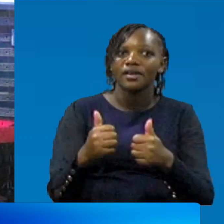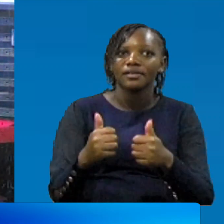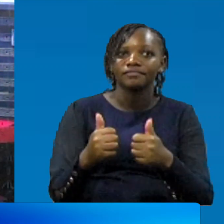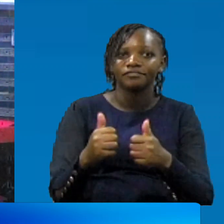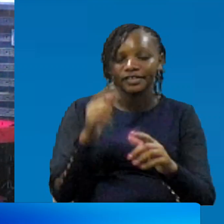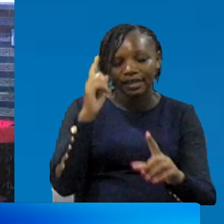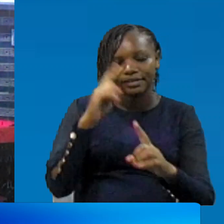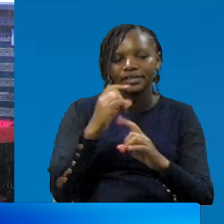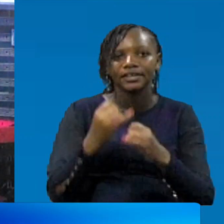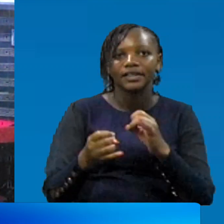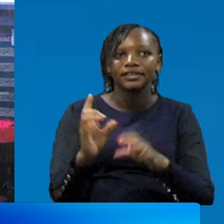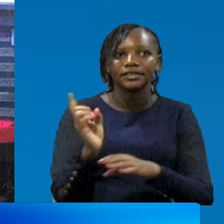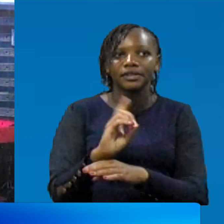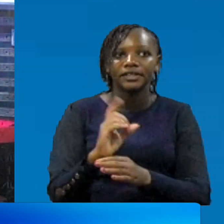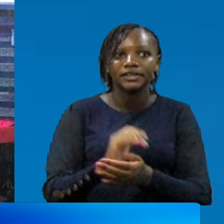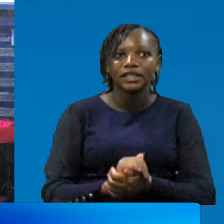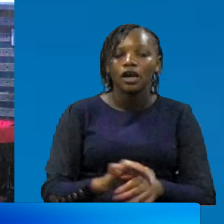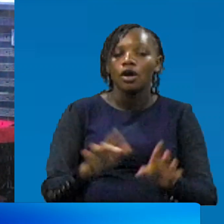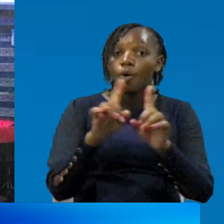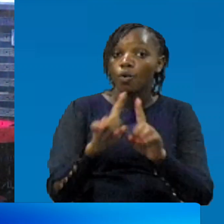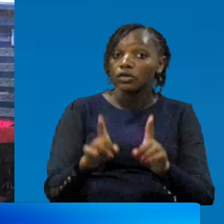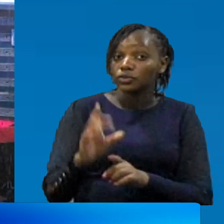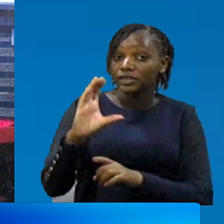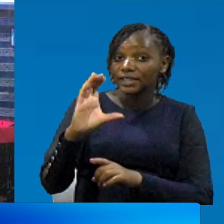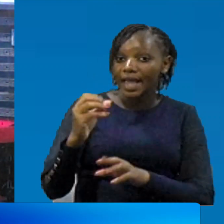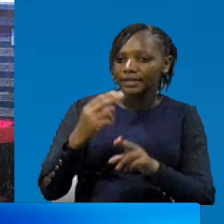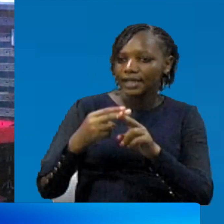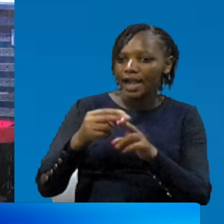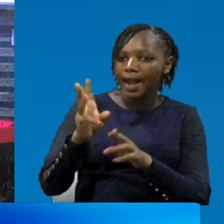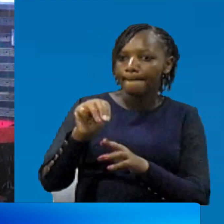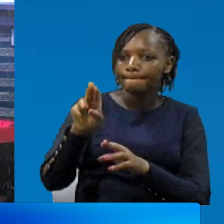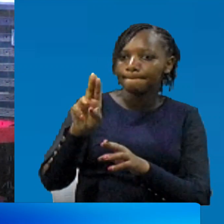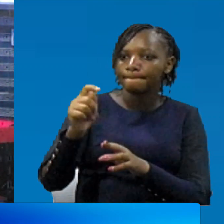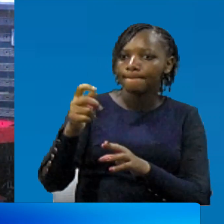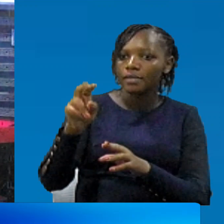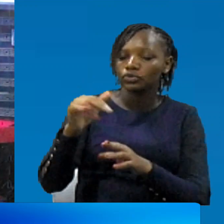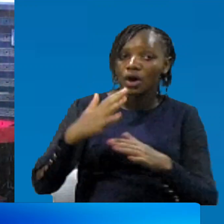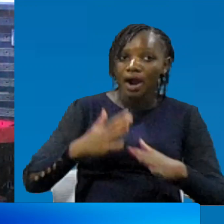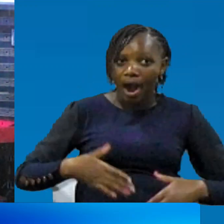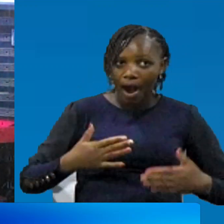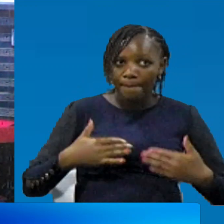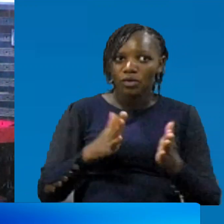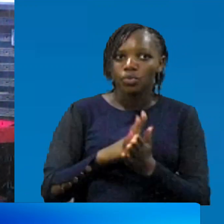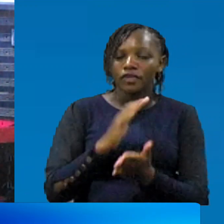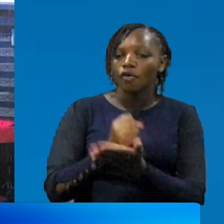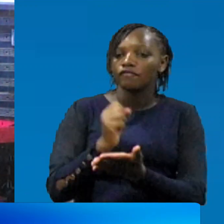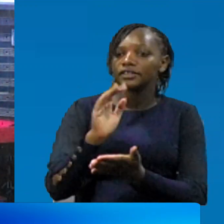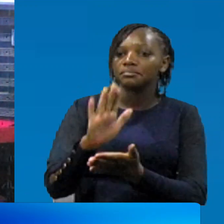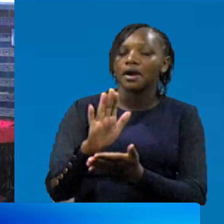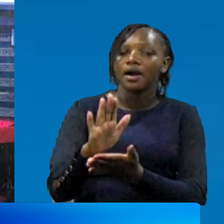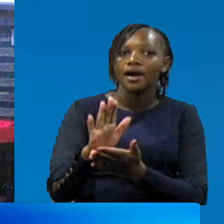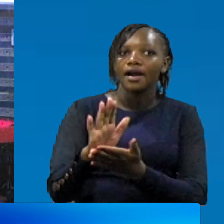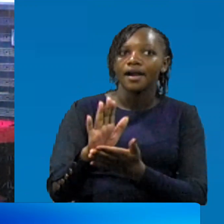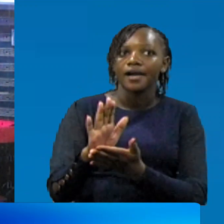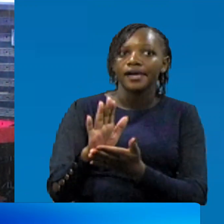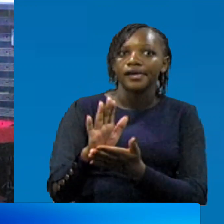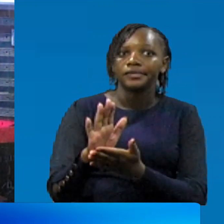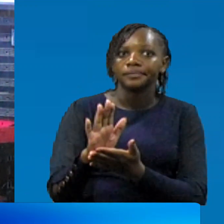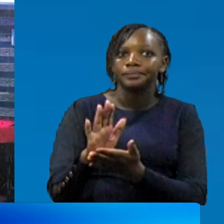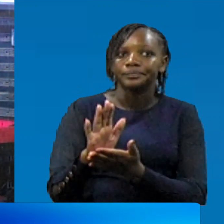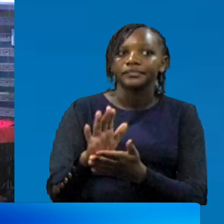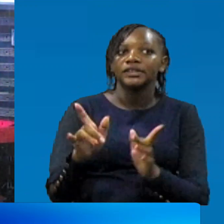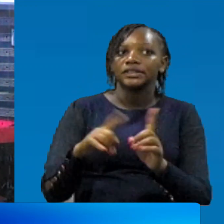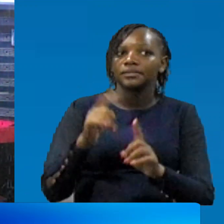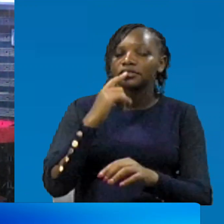scratch. CS Mutua expressed his delight in his new office role during their asserting